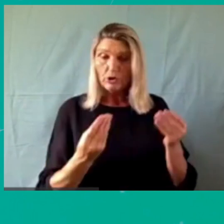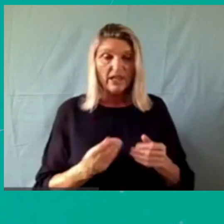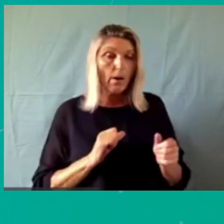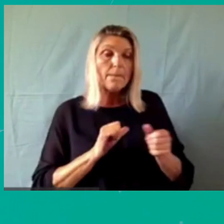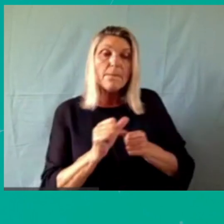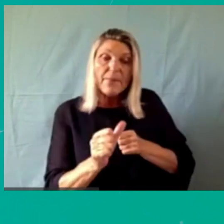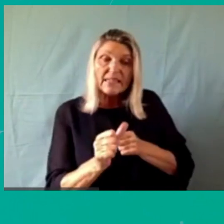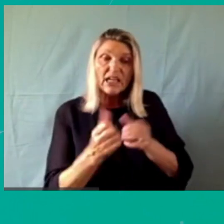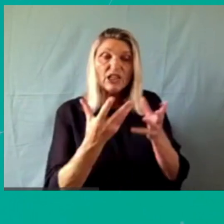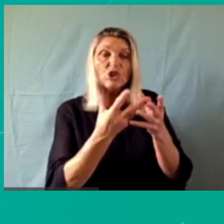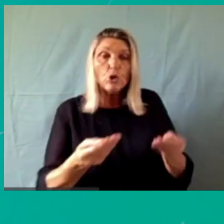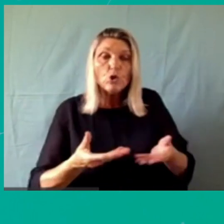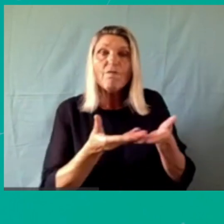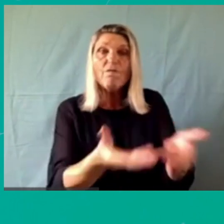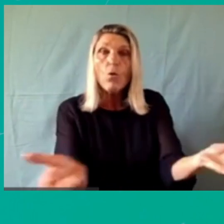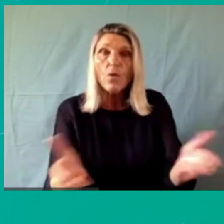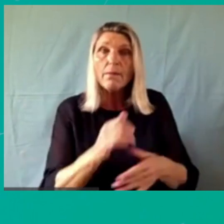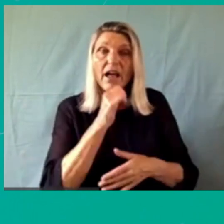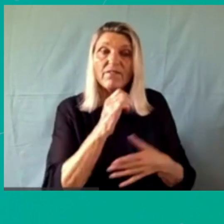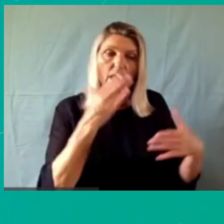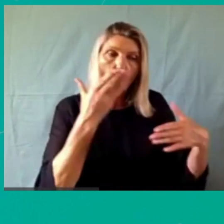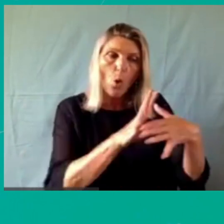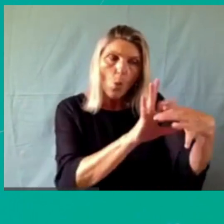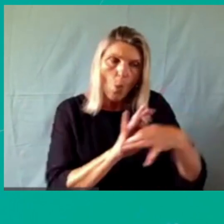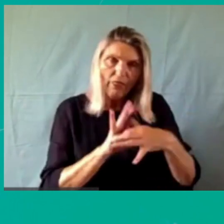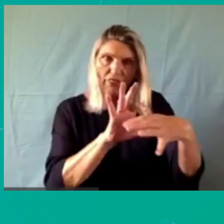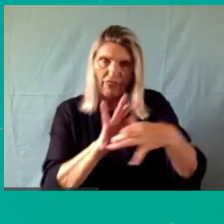they are able to work closely with government.